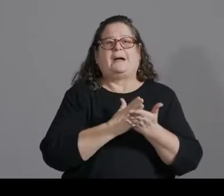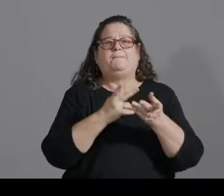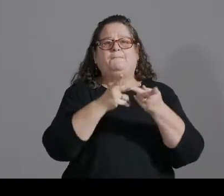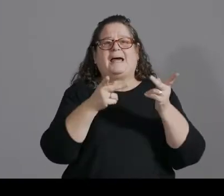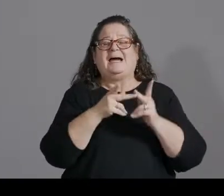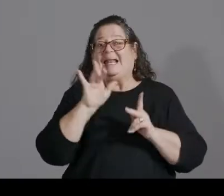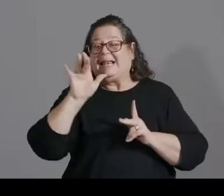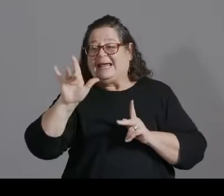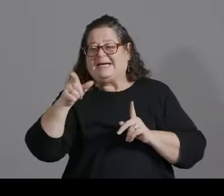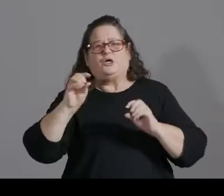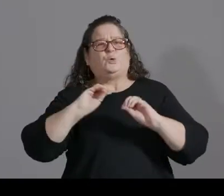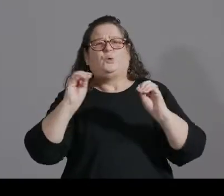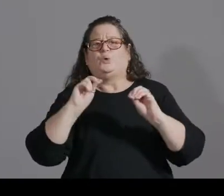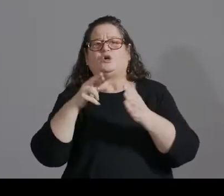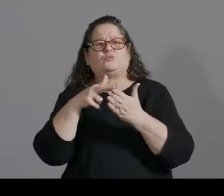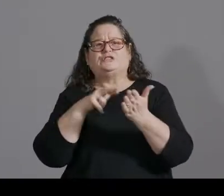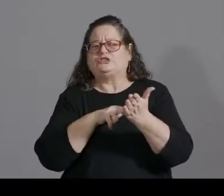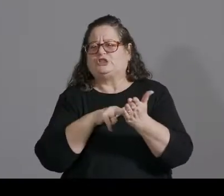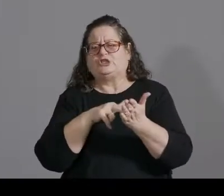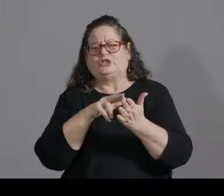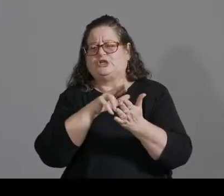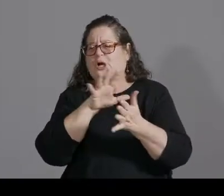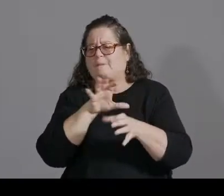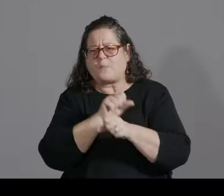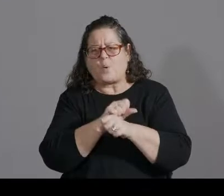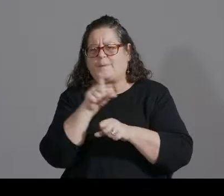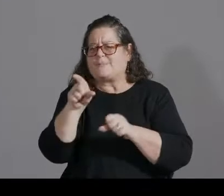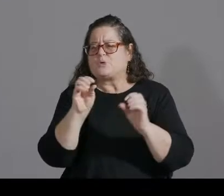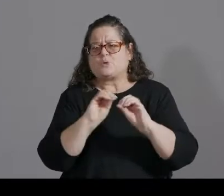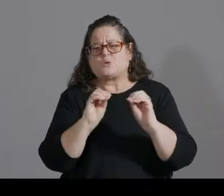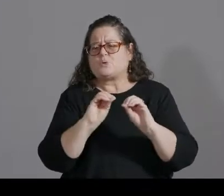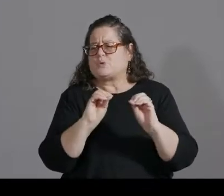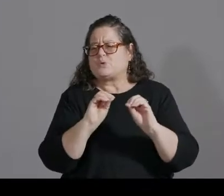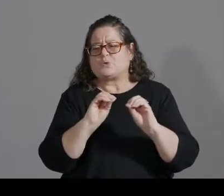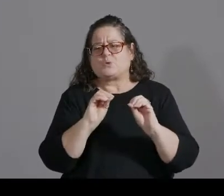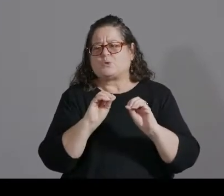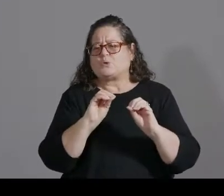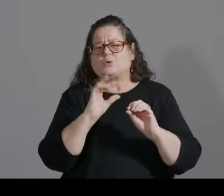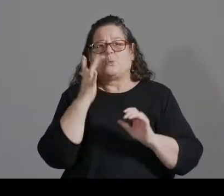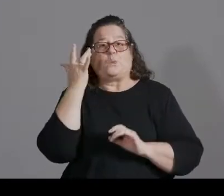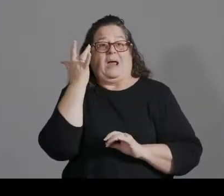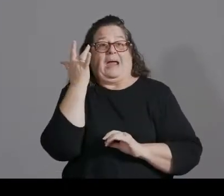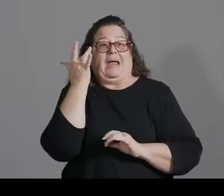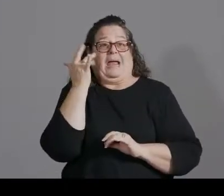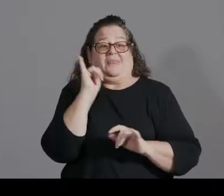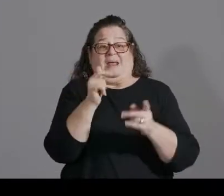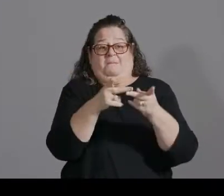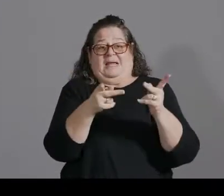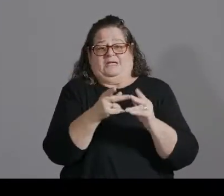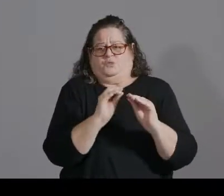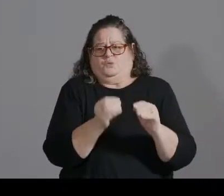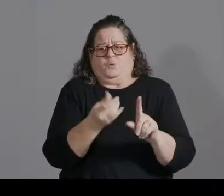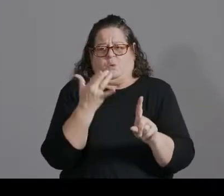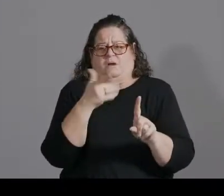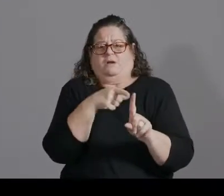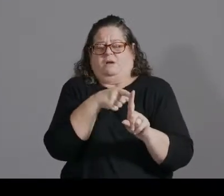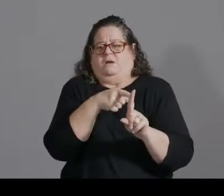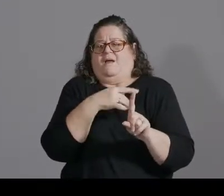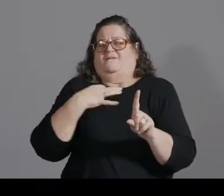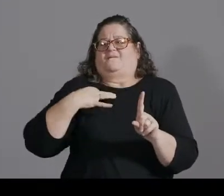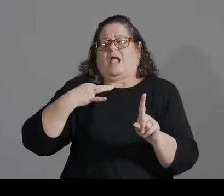through our vaccine management system at Pod Vaccine. And that is because that's a voluntary system if people wanted to use